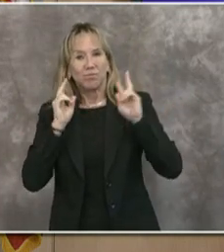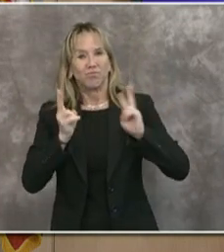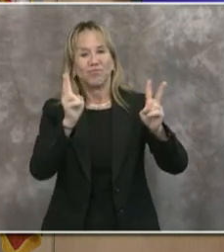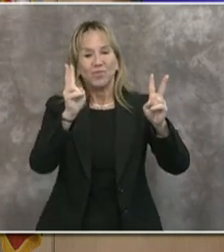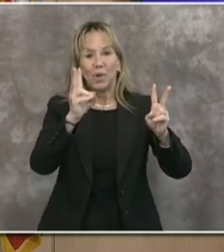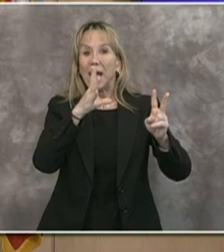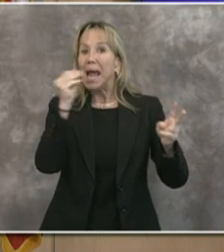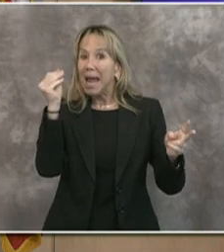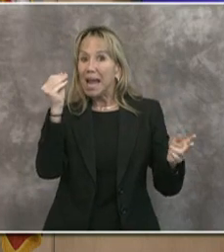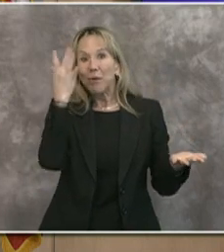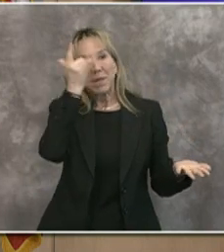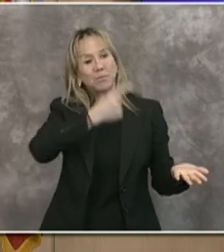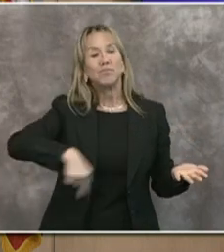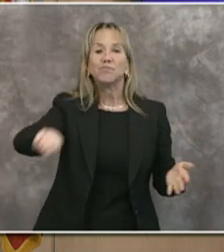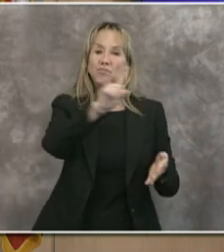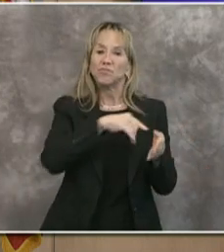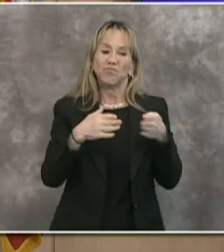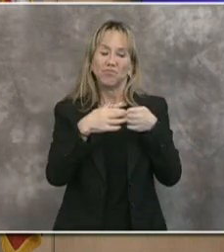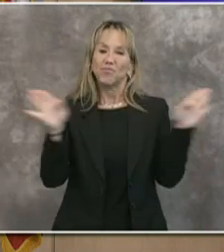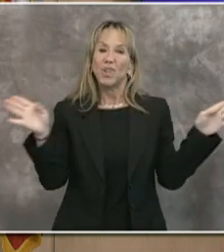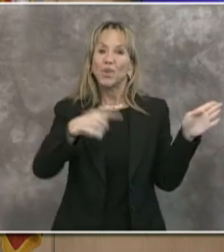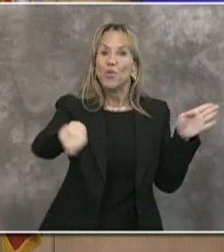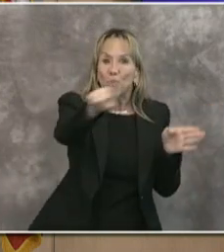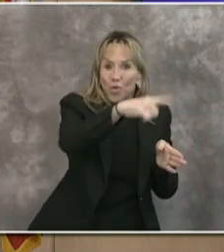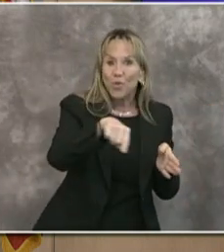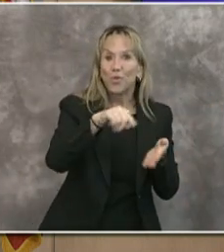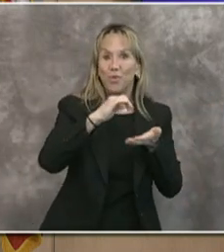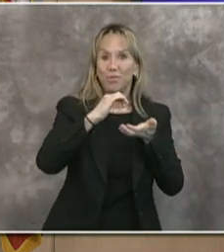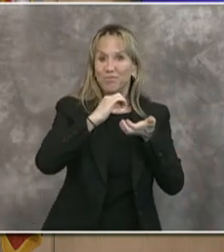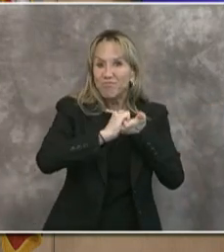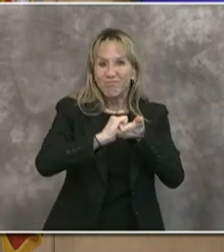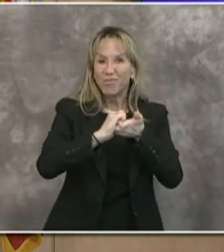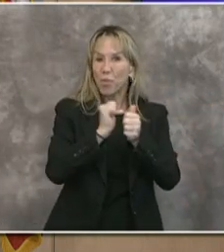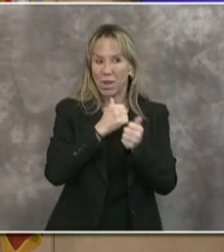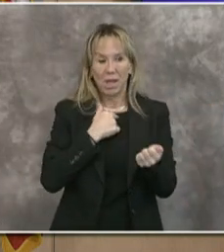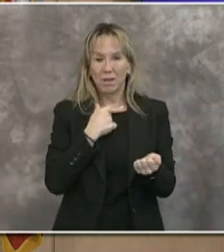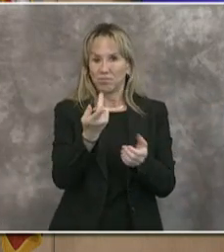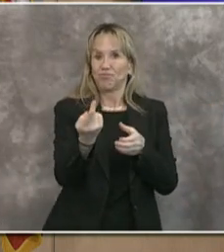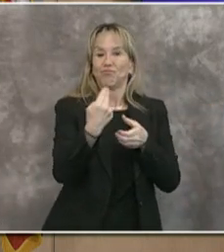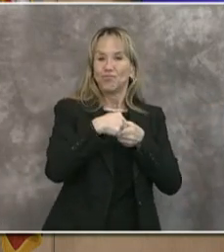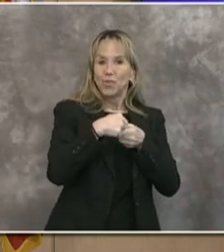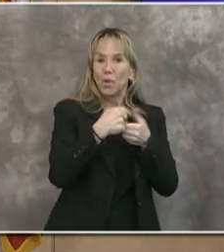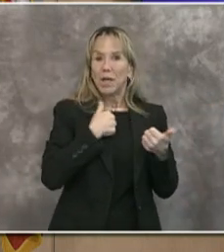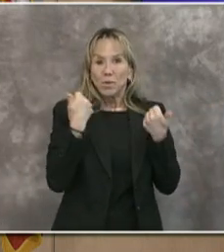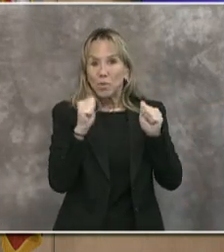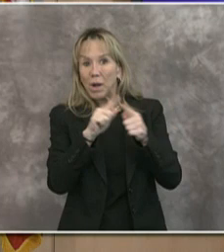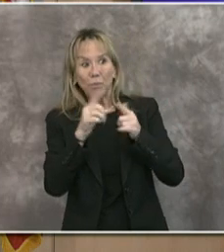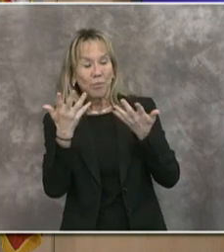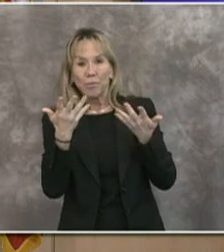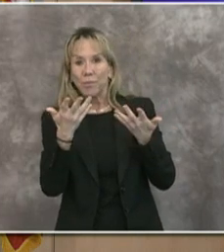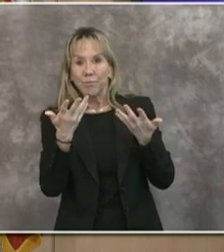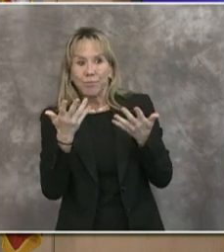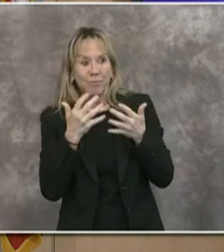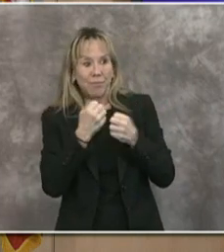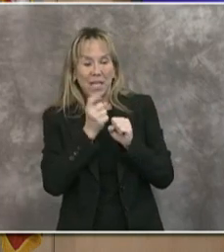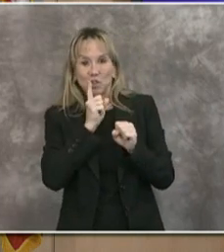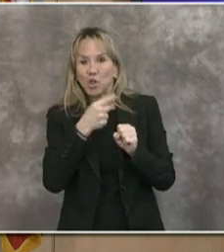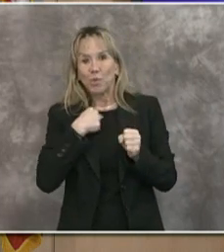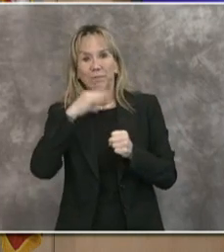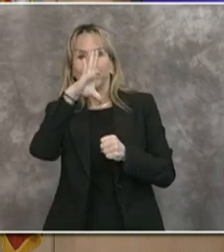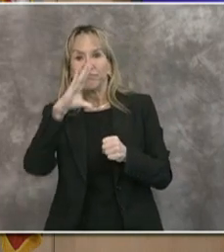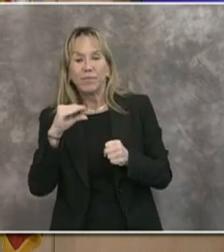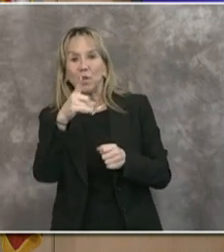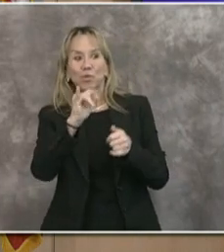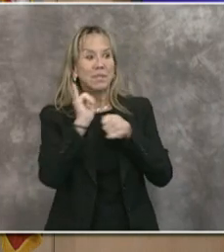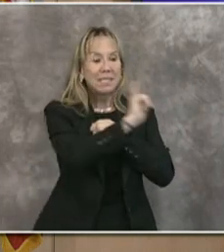had widespread community support. We had a community that joined with us together in these efforts to stay at home, to physically distance,